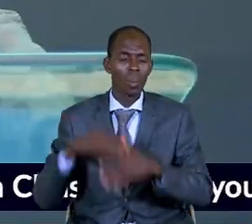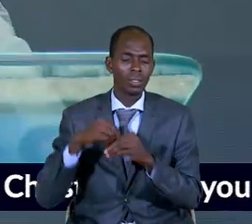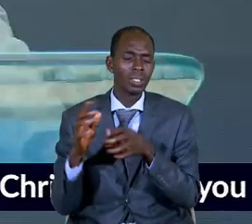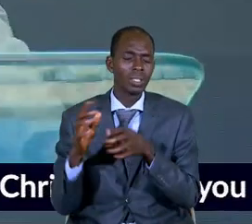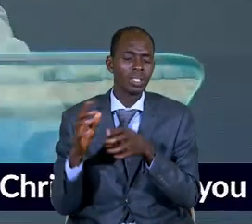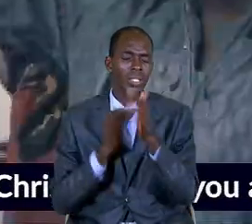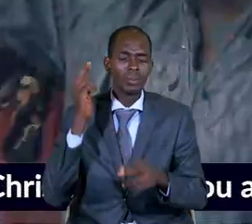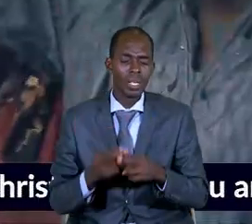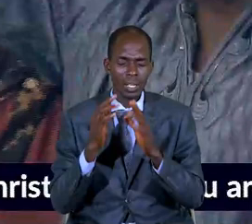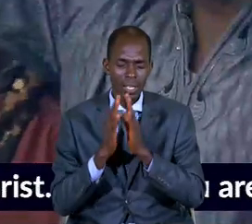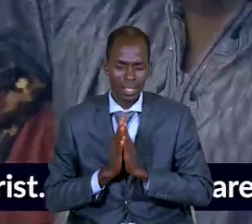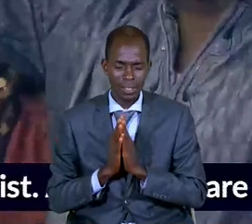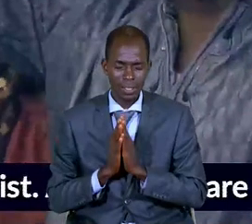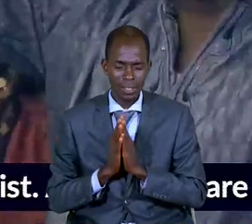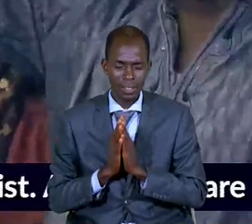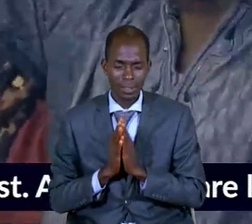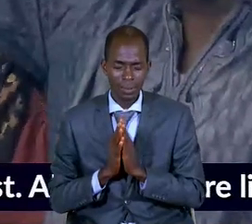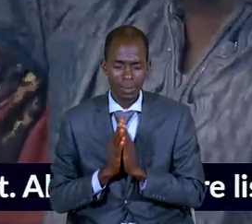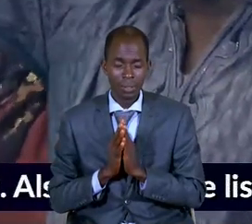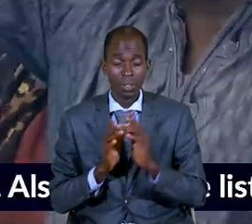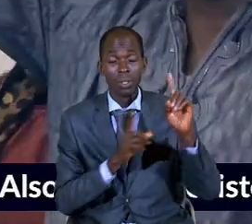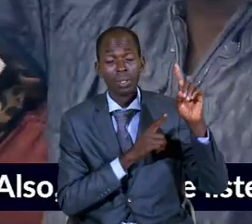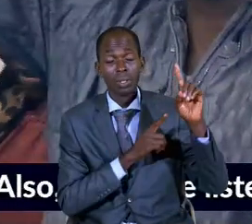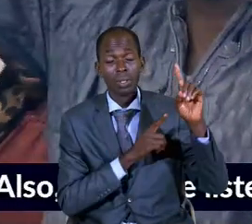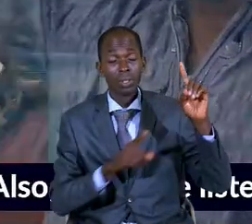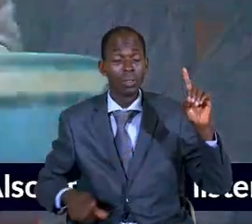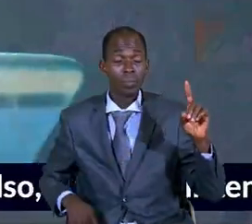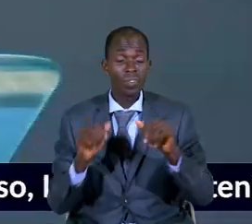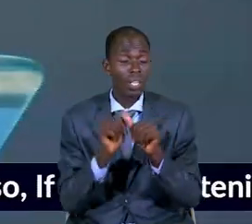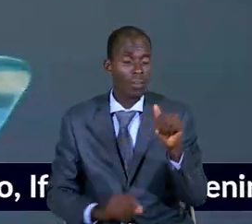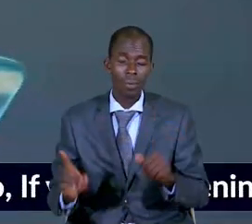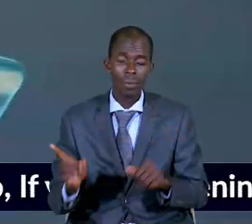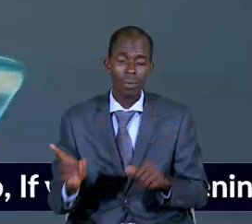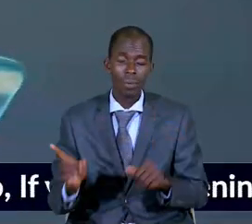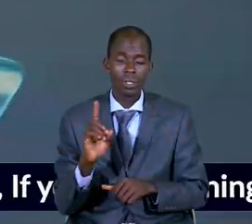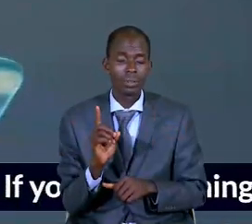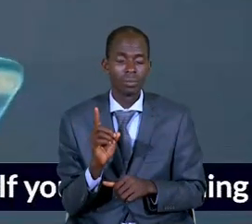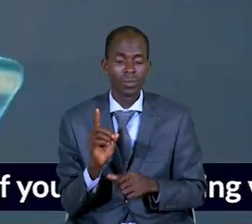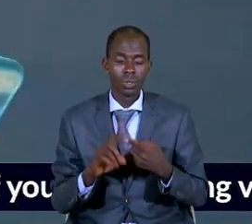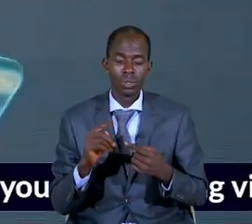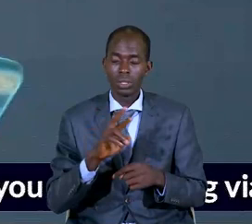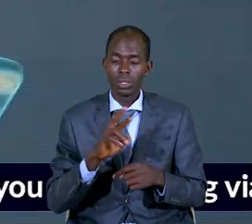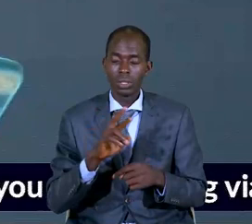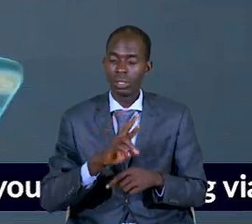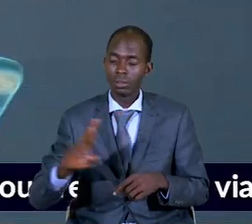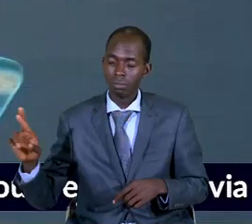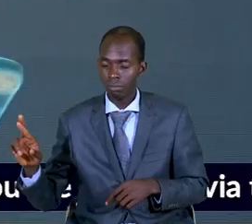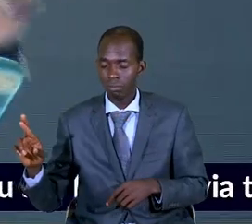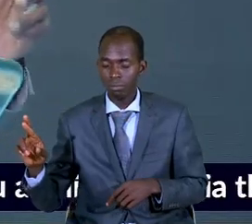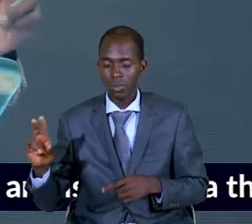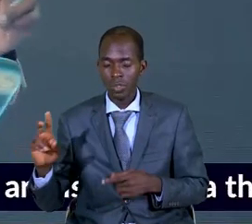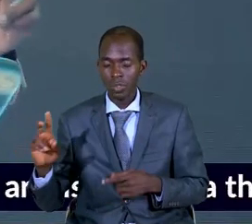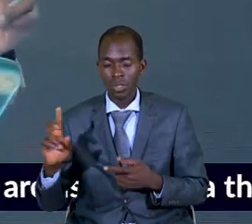Jesus' name. Lord, everywhere, to the right, to